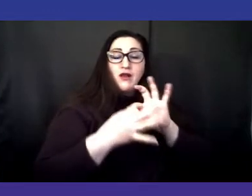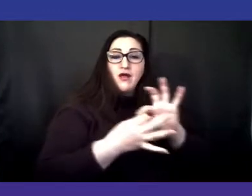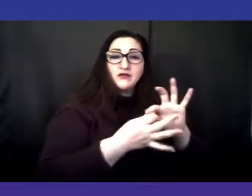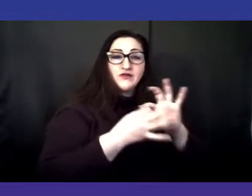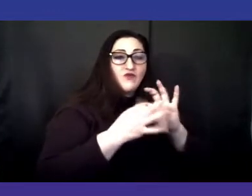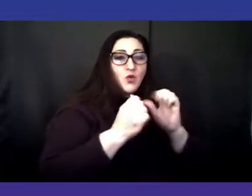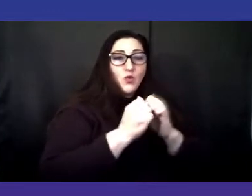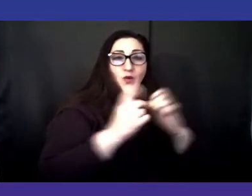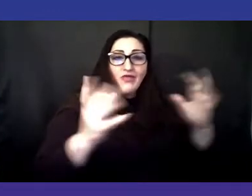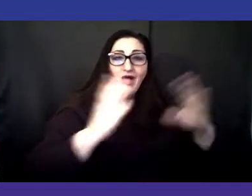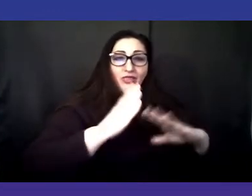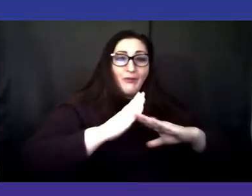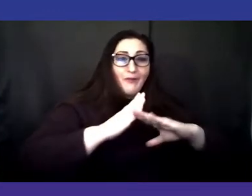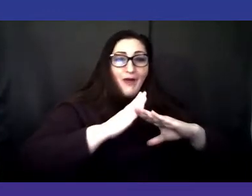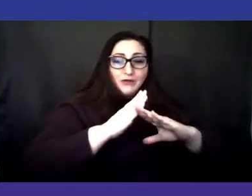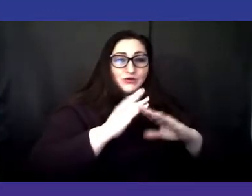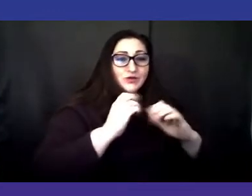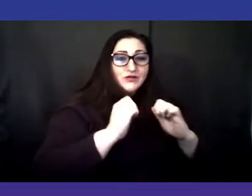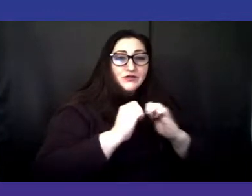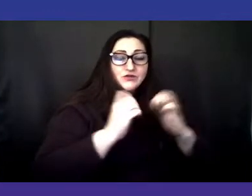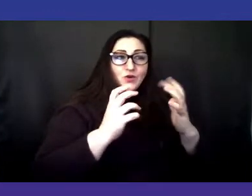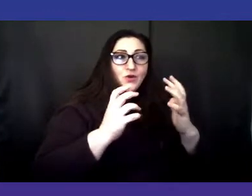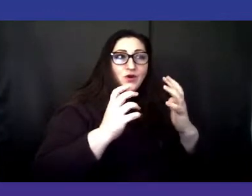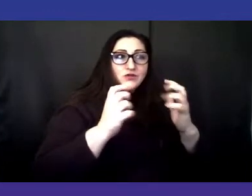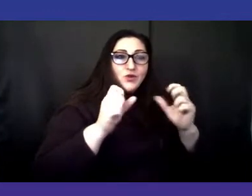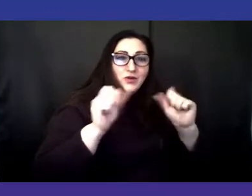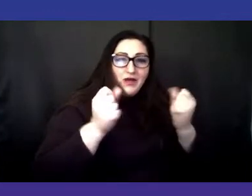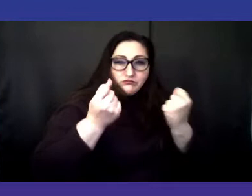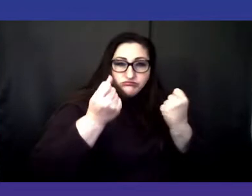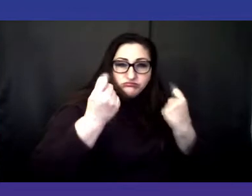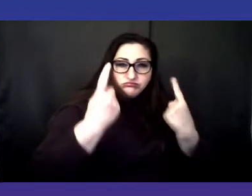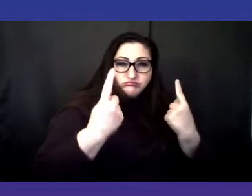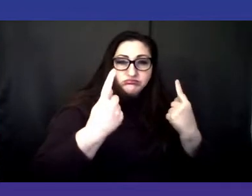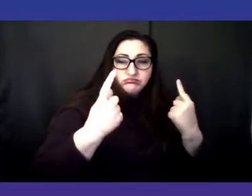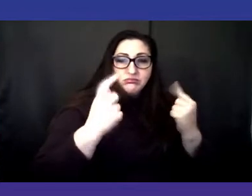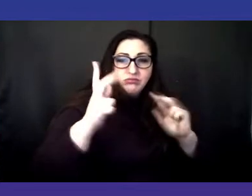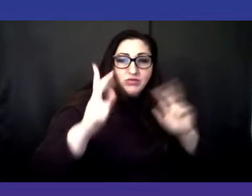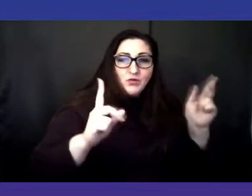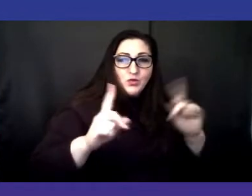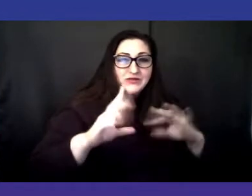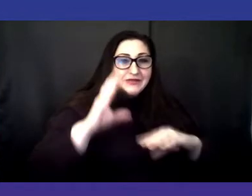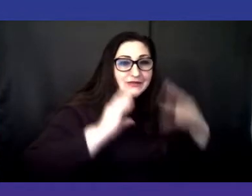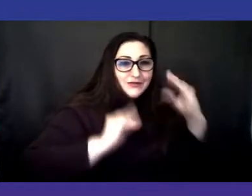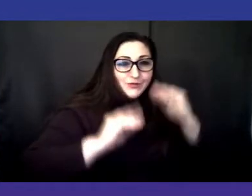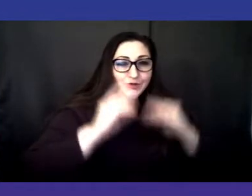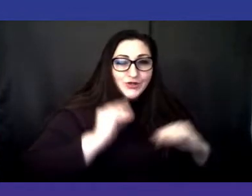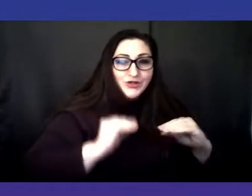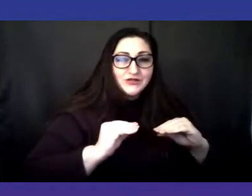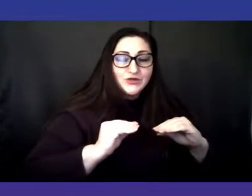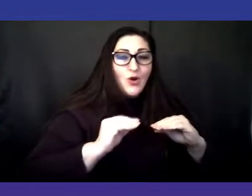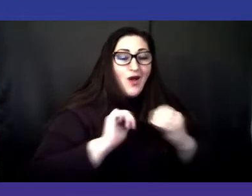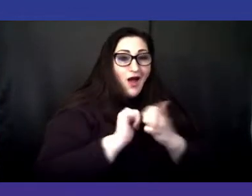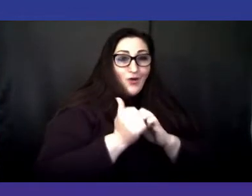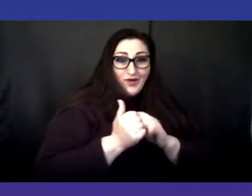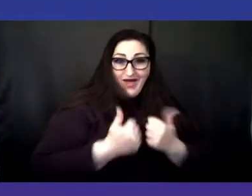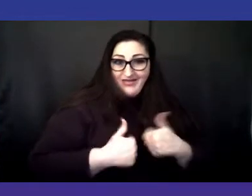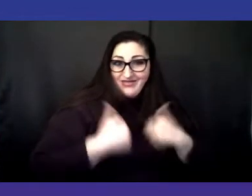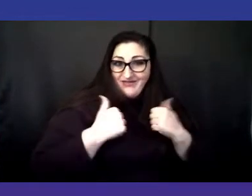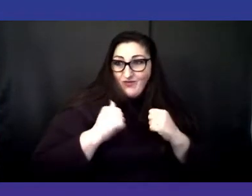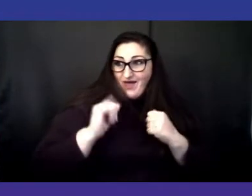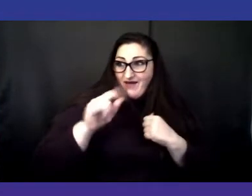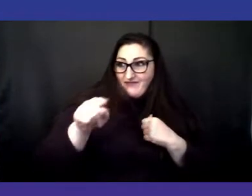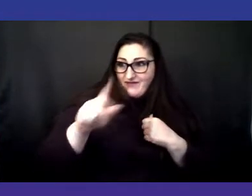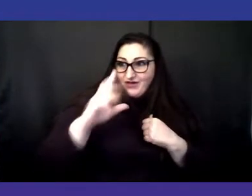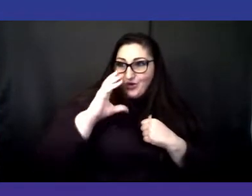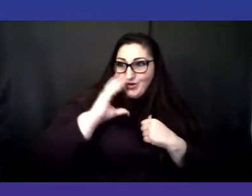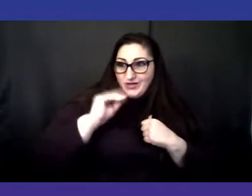other's experiences, or having also lived through shared experiences.